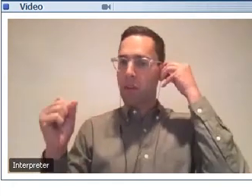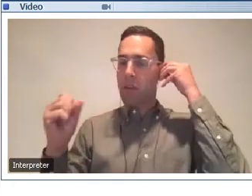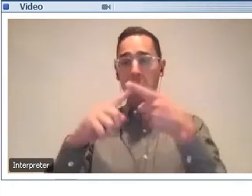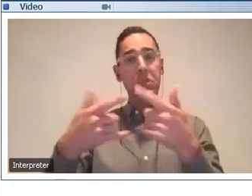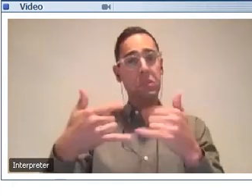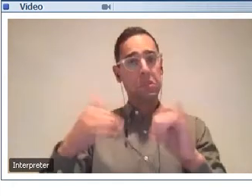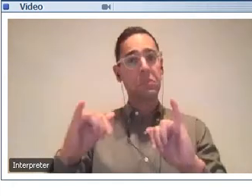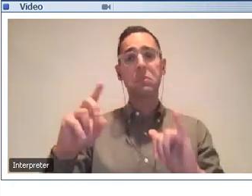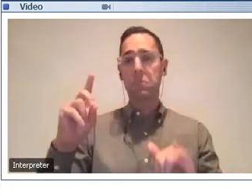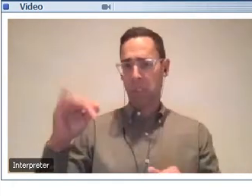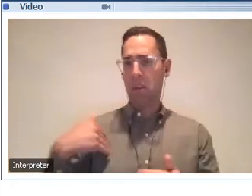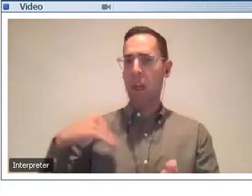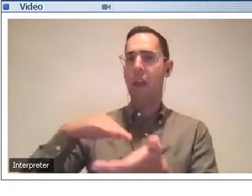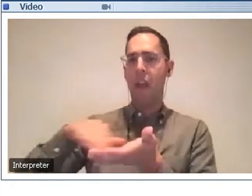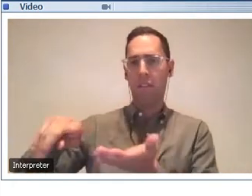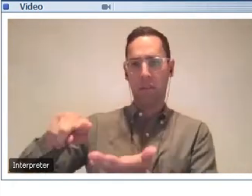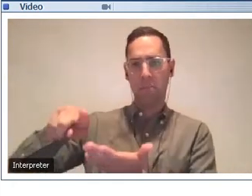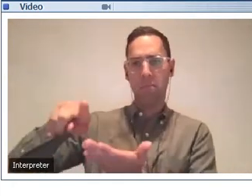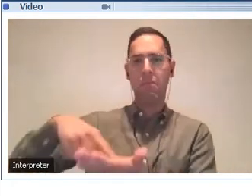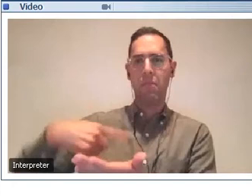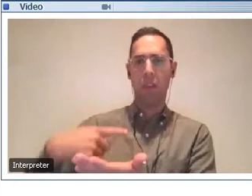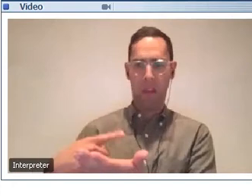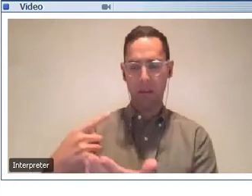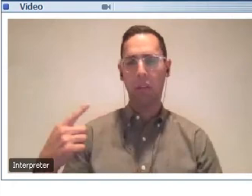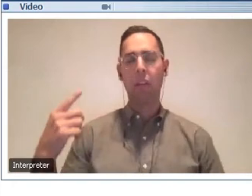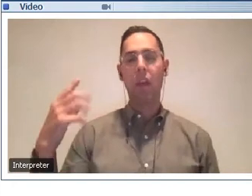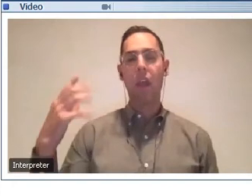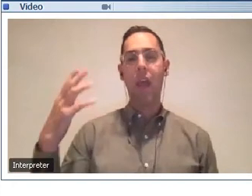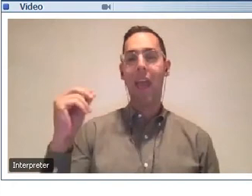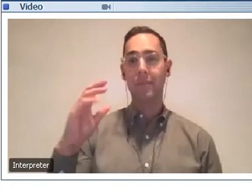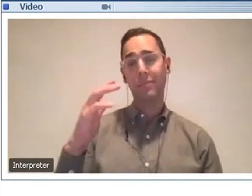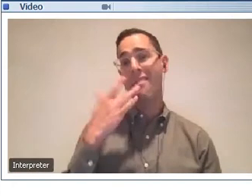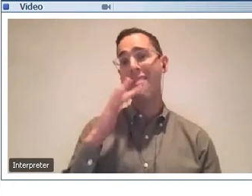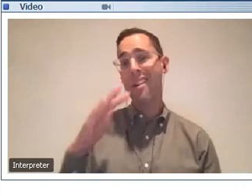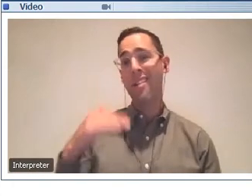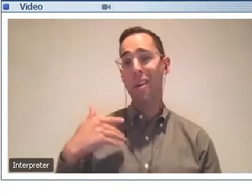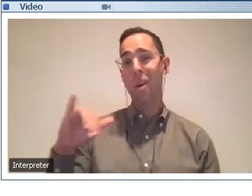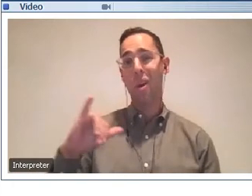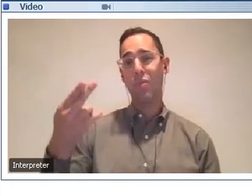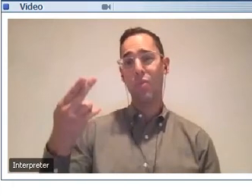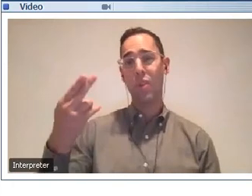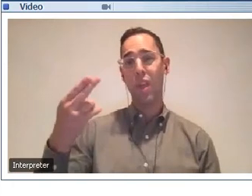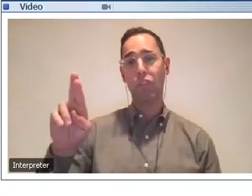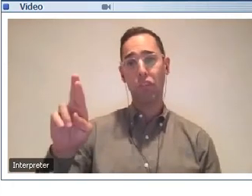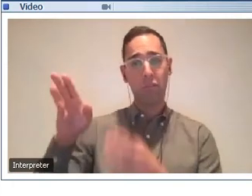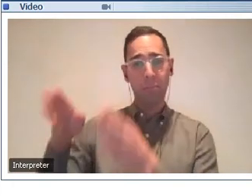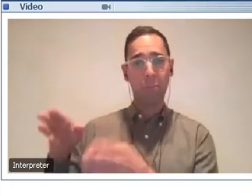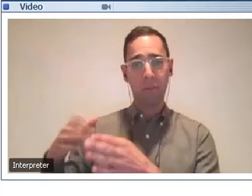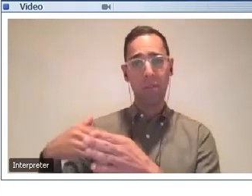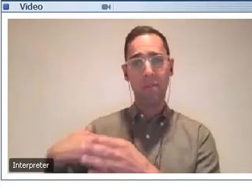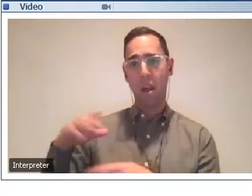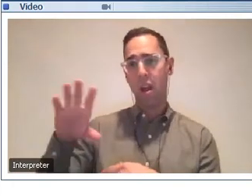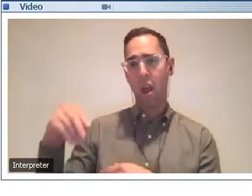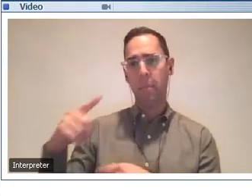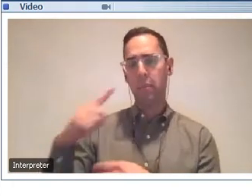I had a really engaged human resource professional at that company who helped me understand what those benefits